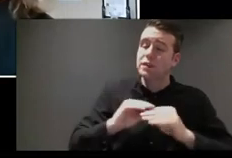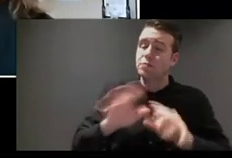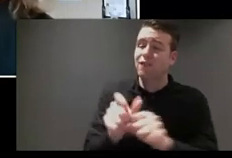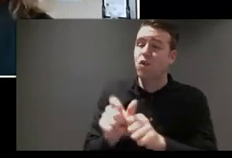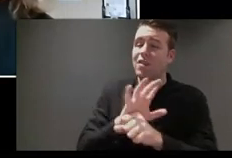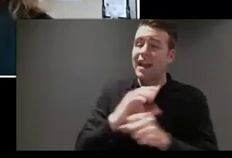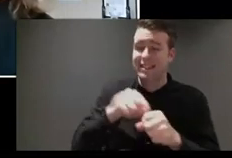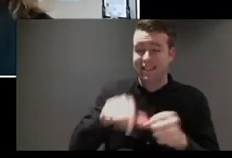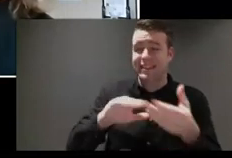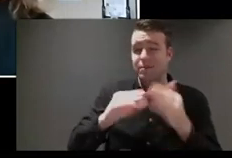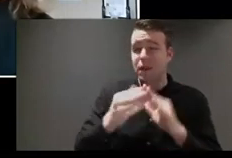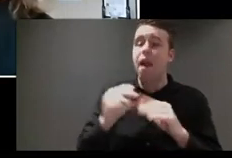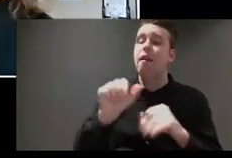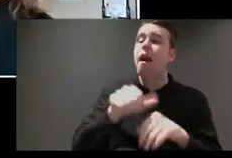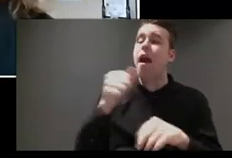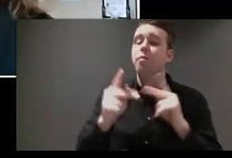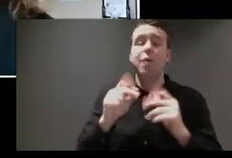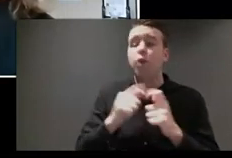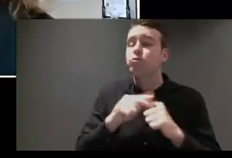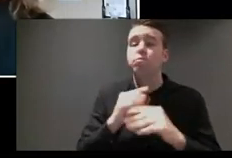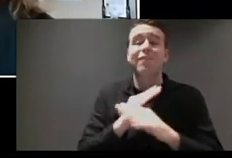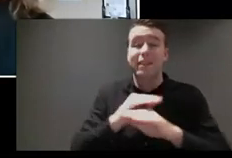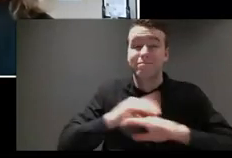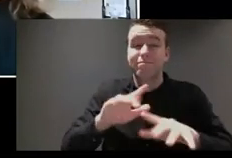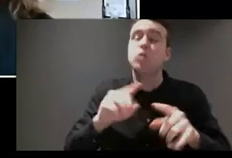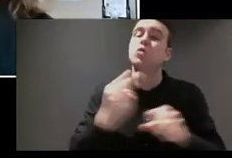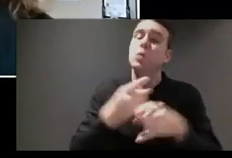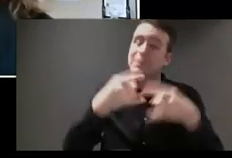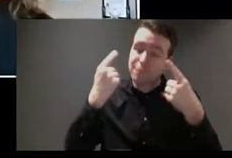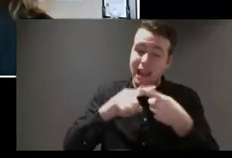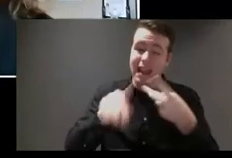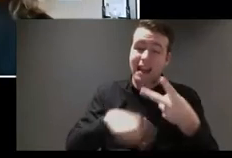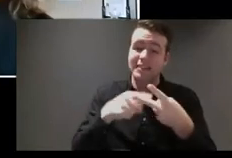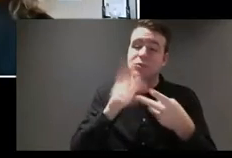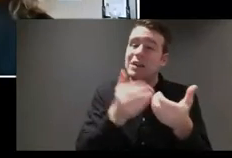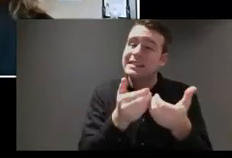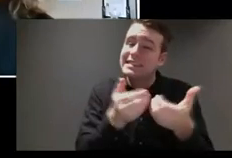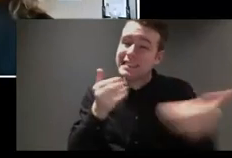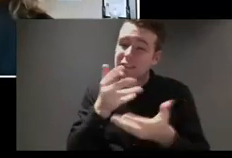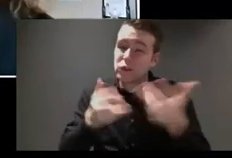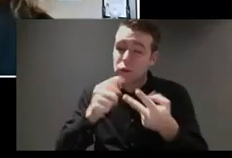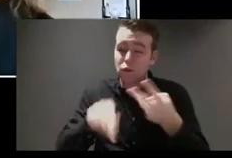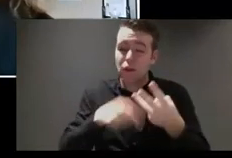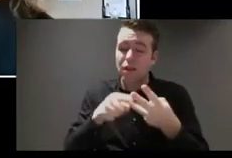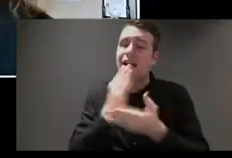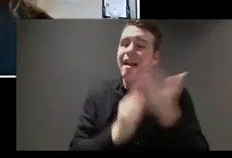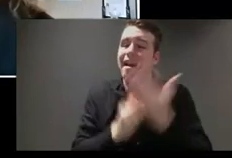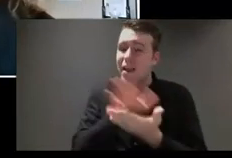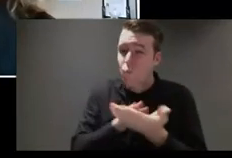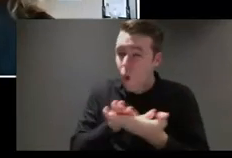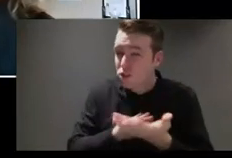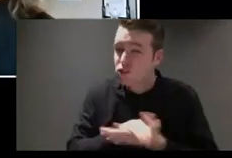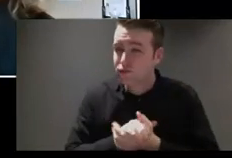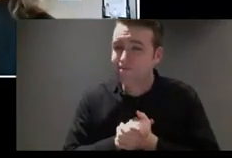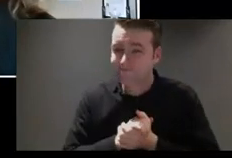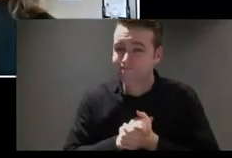community and others by wearing a mask, watching your distance, and washing your hands. That's right.